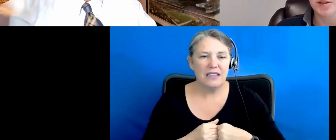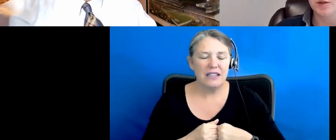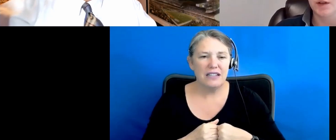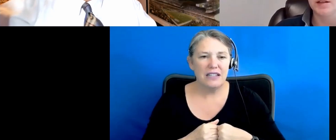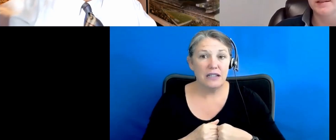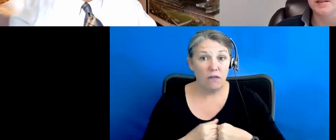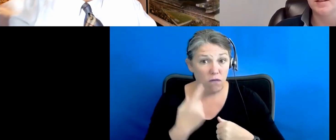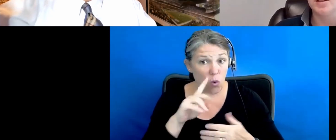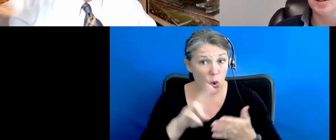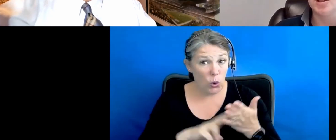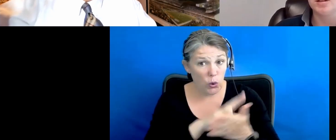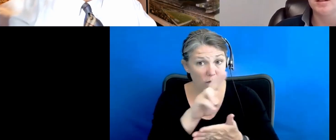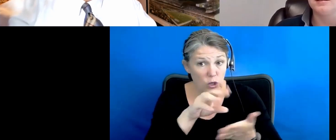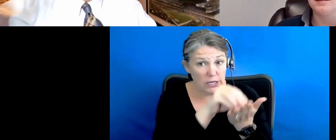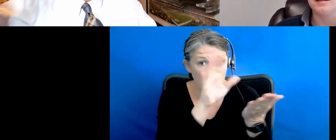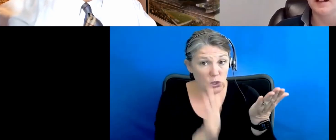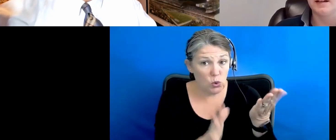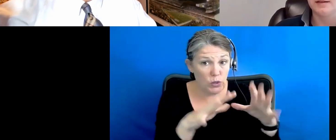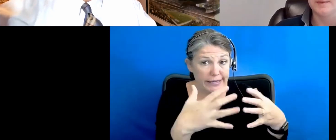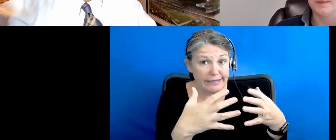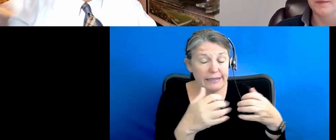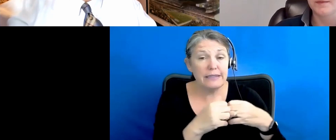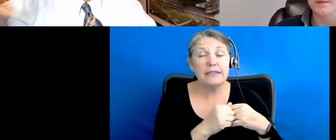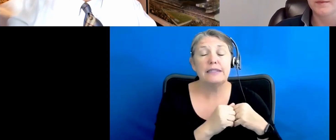university students